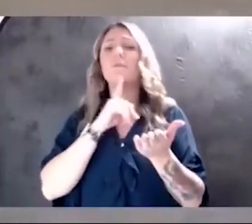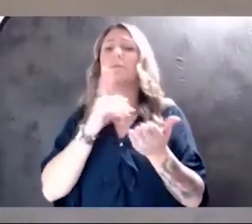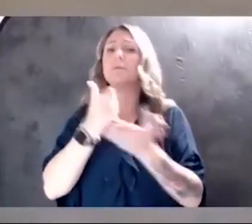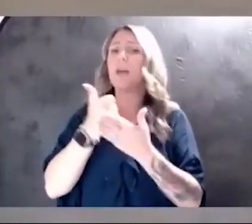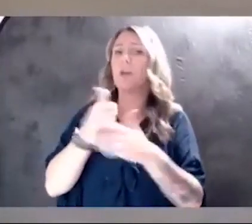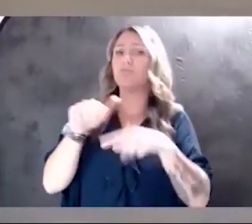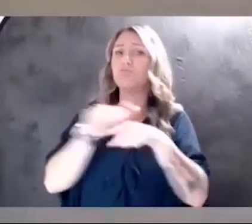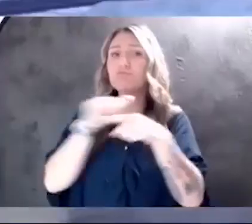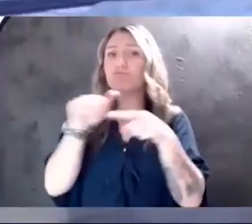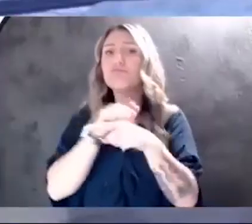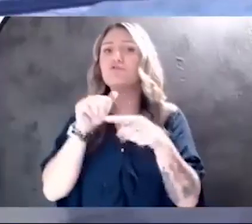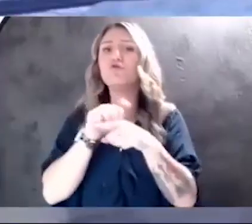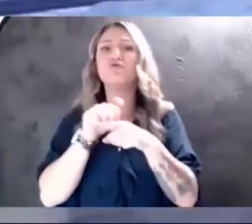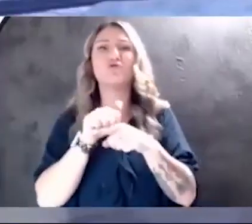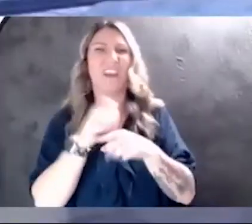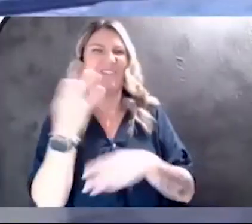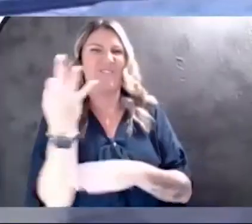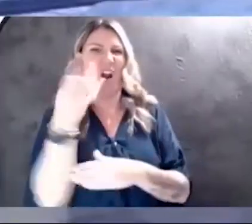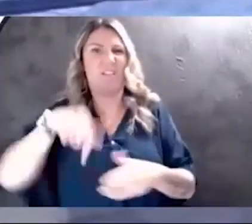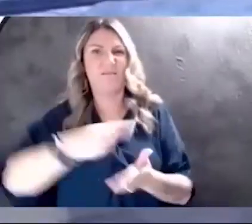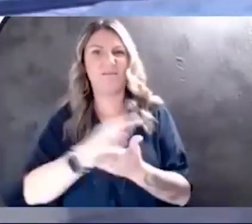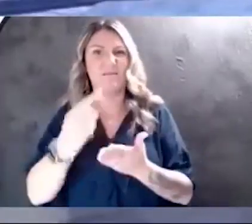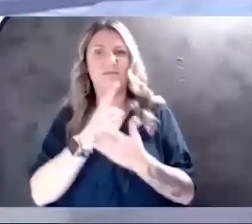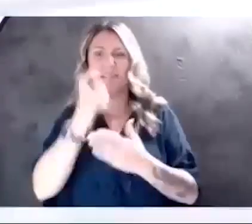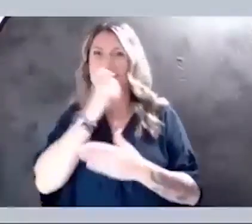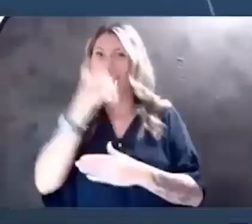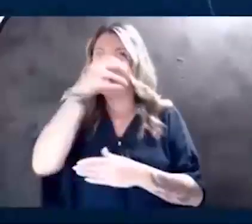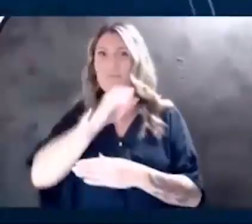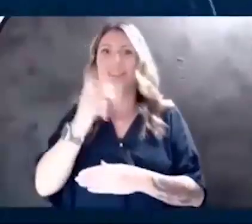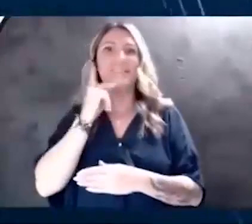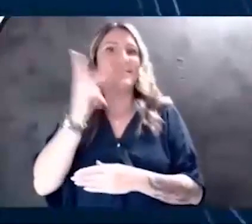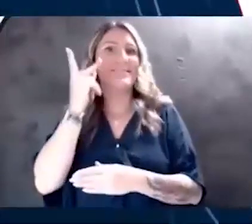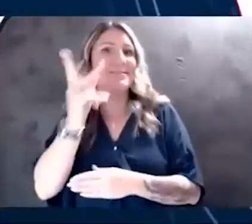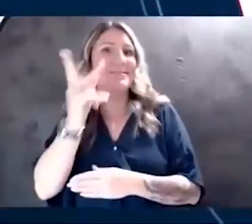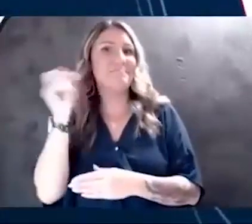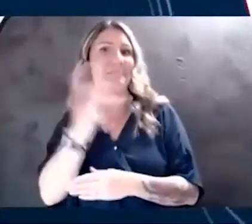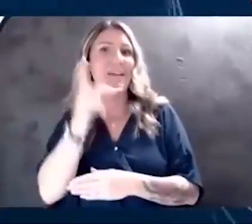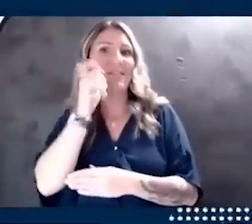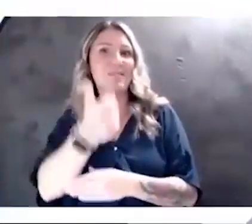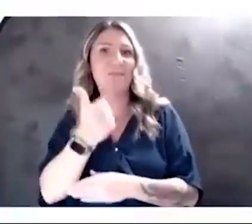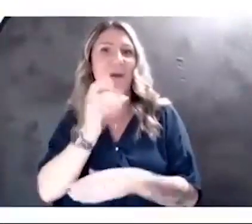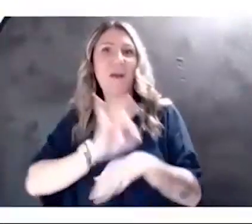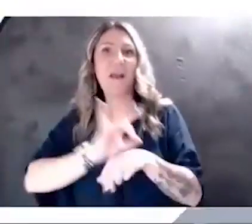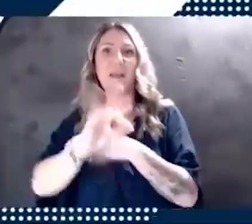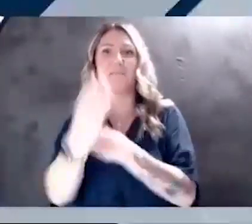Friday. So you don't want to miss that. Make it a great one. And we will see you back here tomorrow, 8 a.m. sharp.